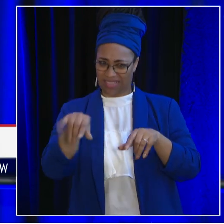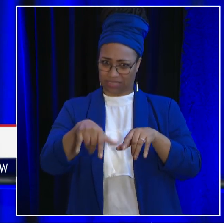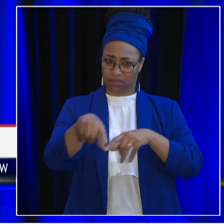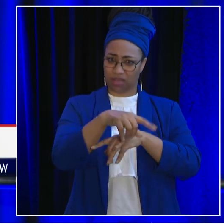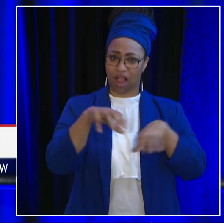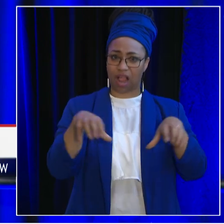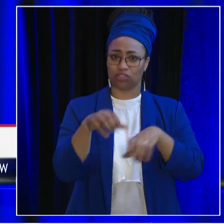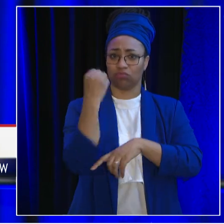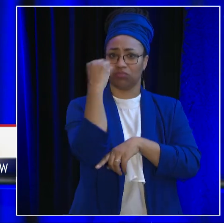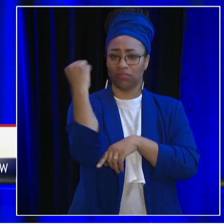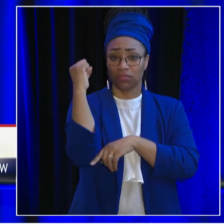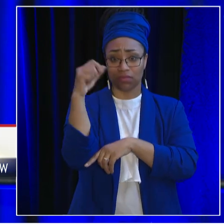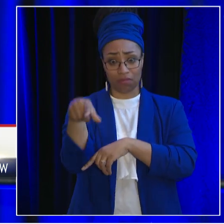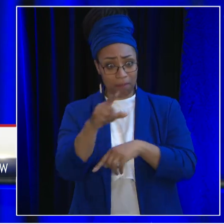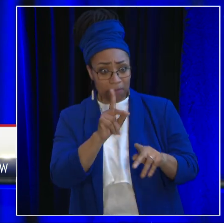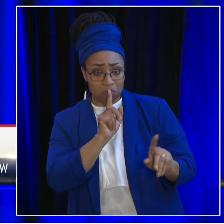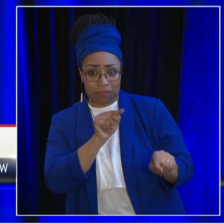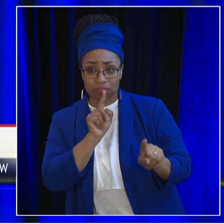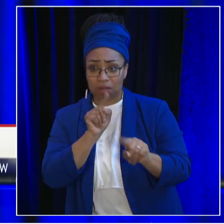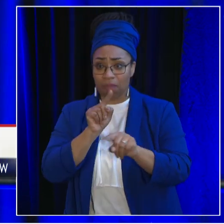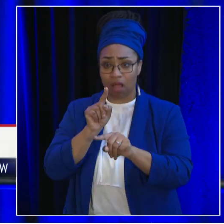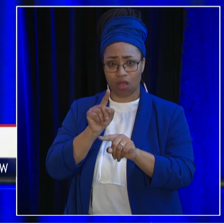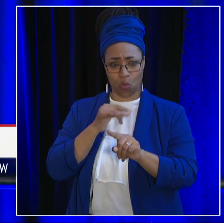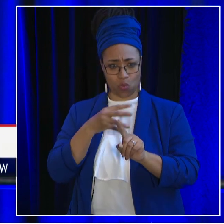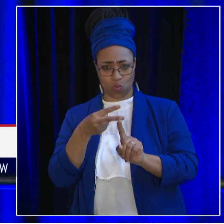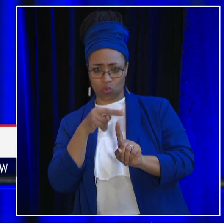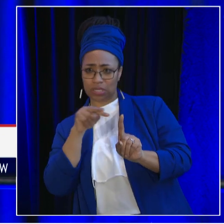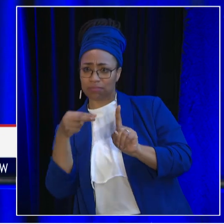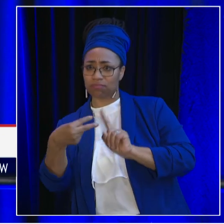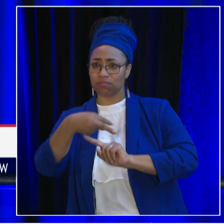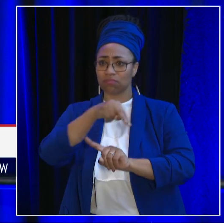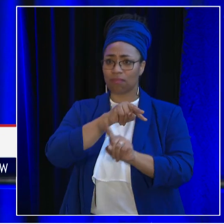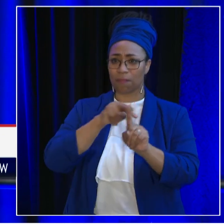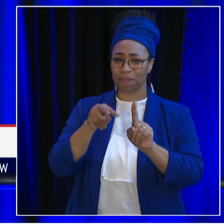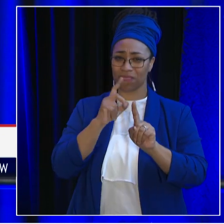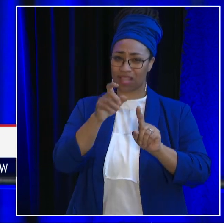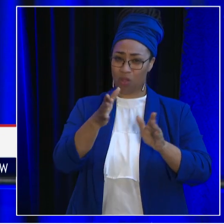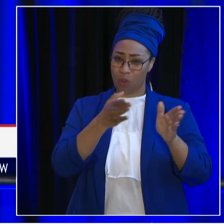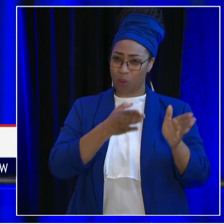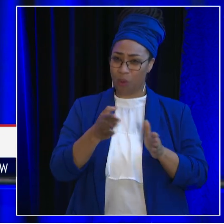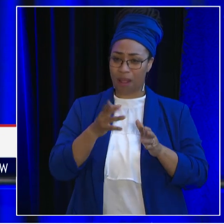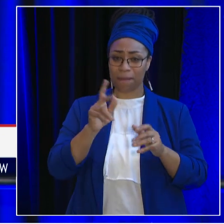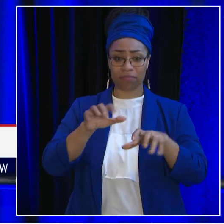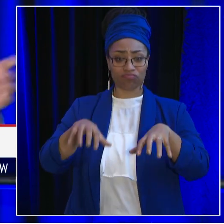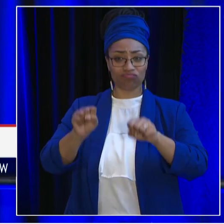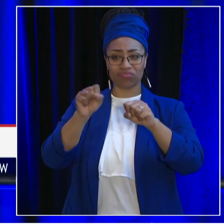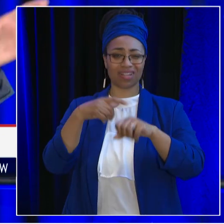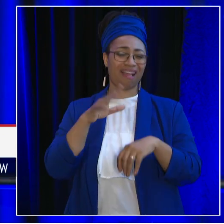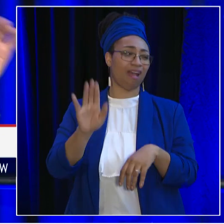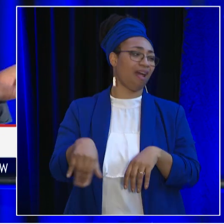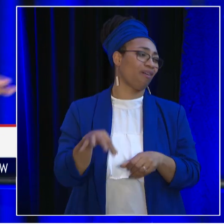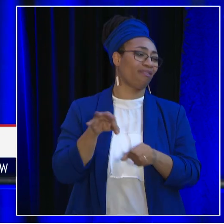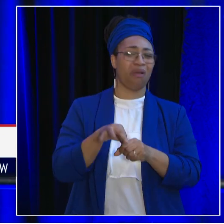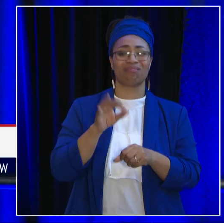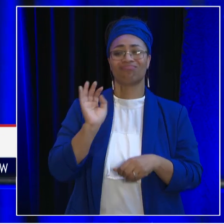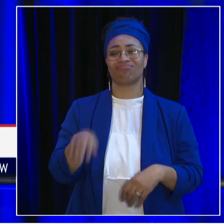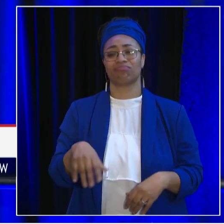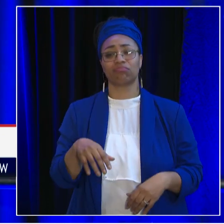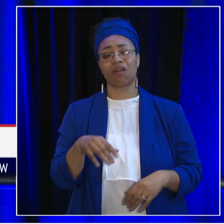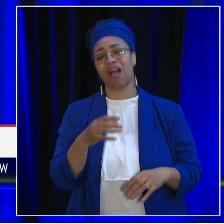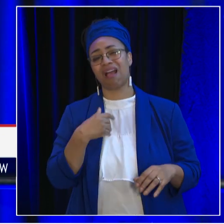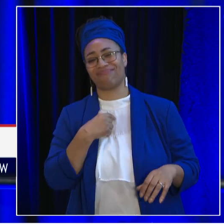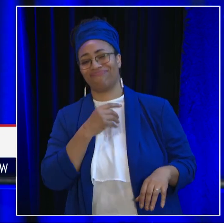elements of organizing, you always hear people talking smack about the other. Voting doesn't matter. Or protesting doesn't matter. It doesn't do